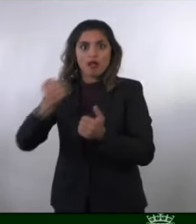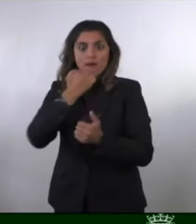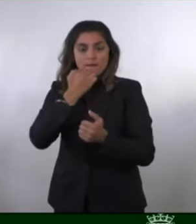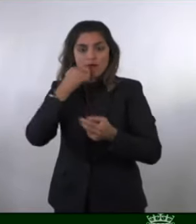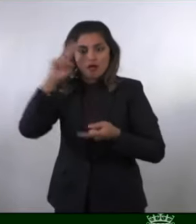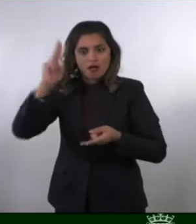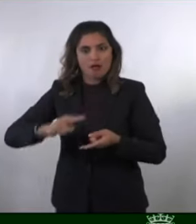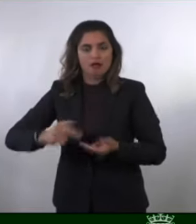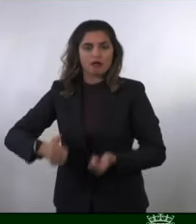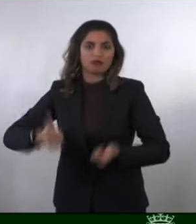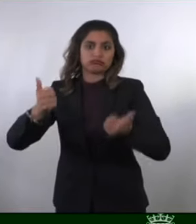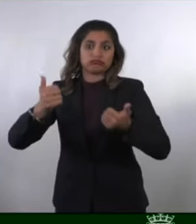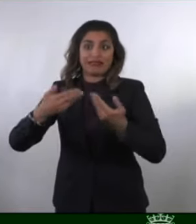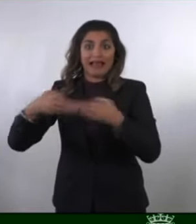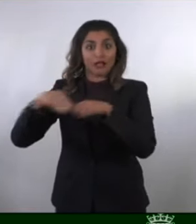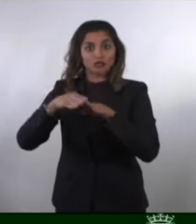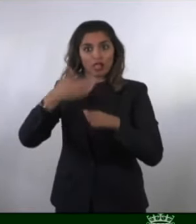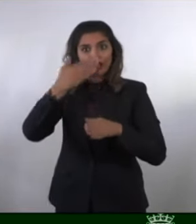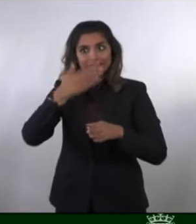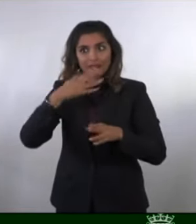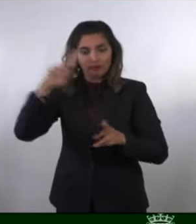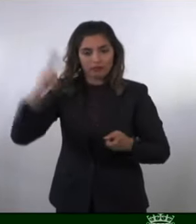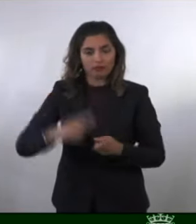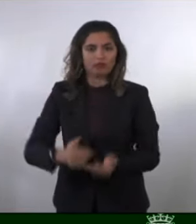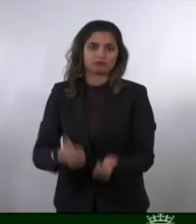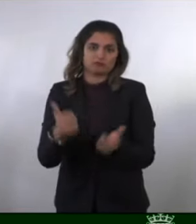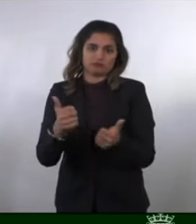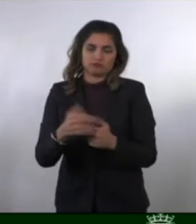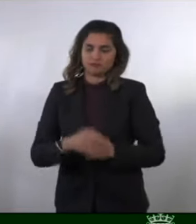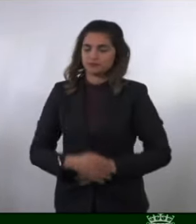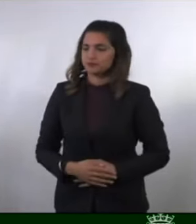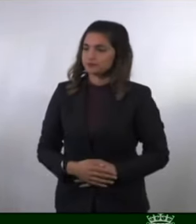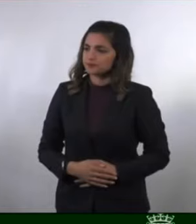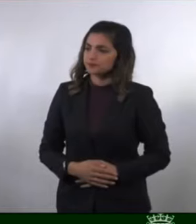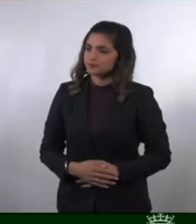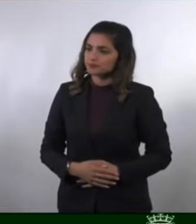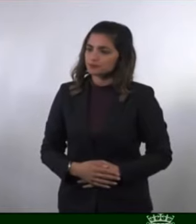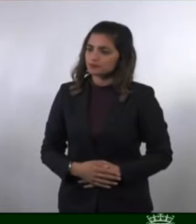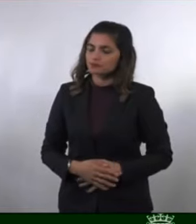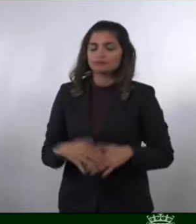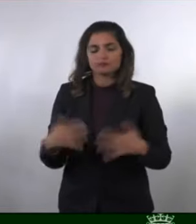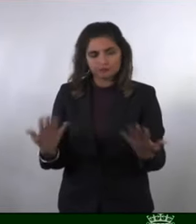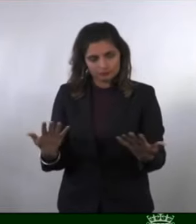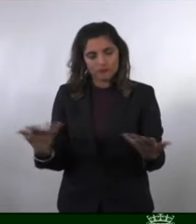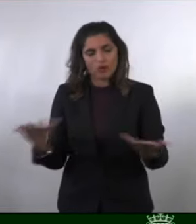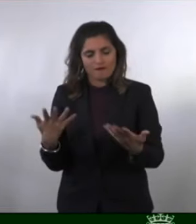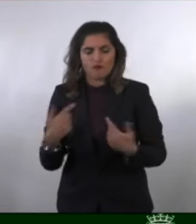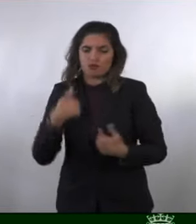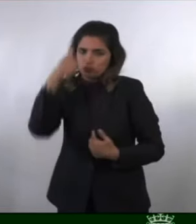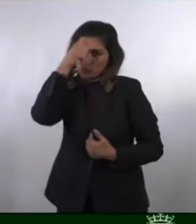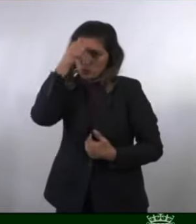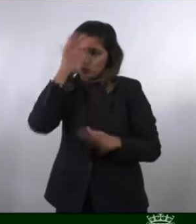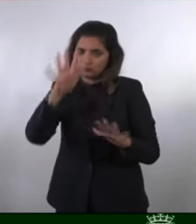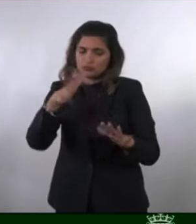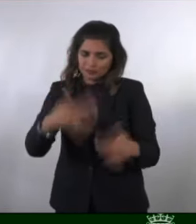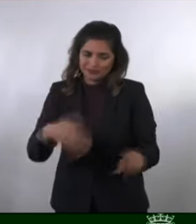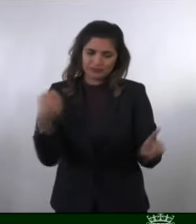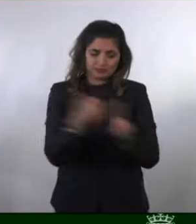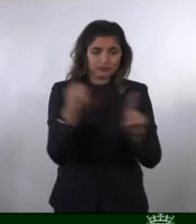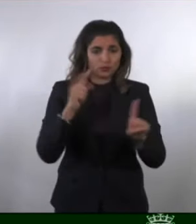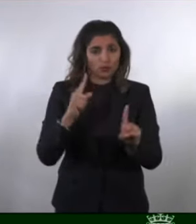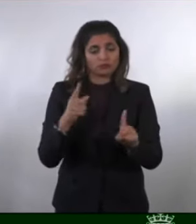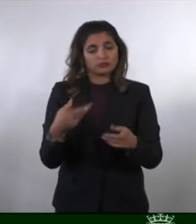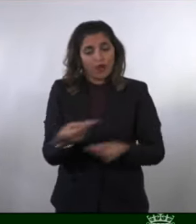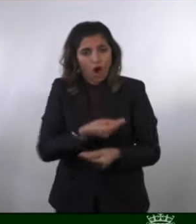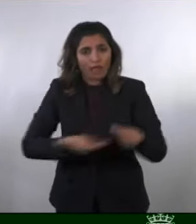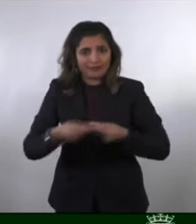come down. To his final point about the other health and economic impacts, we of course recognise the economic impacts. On the other health impacts,